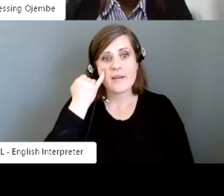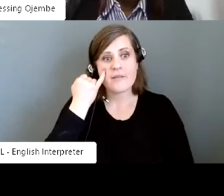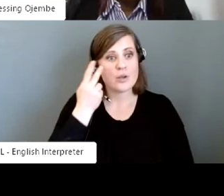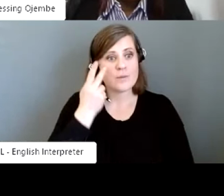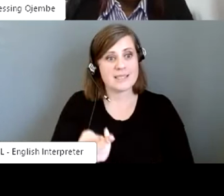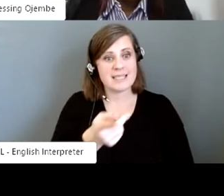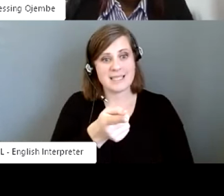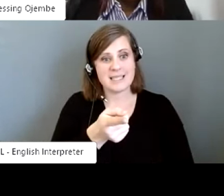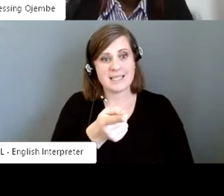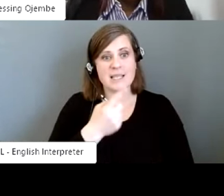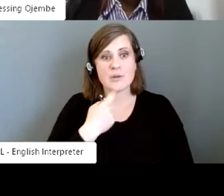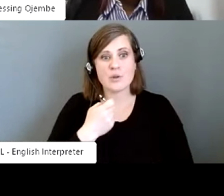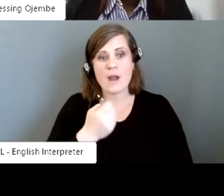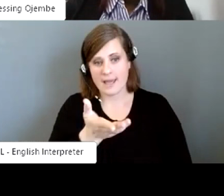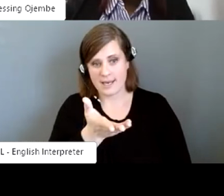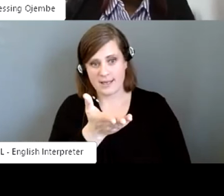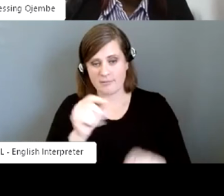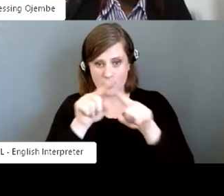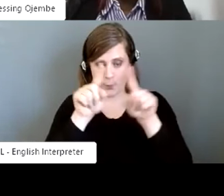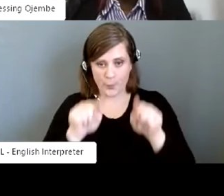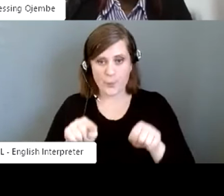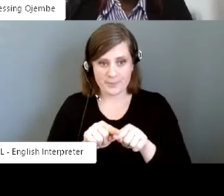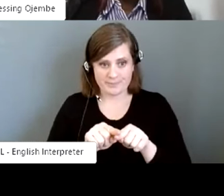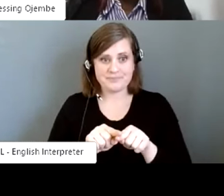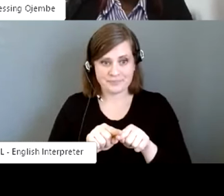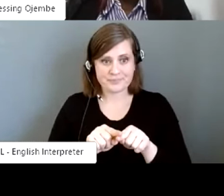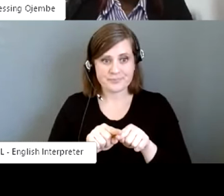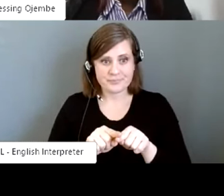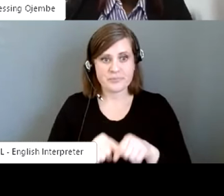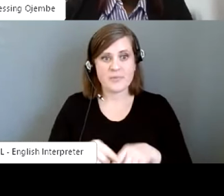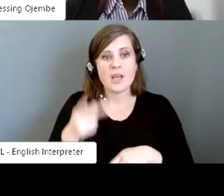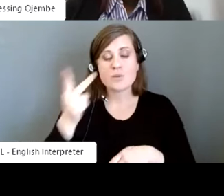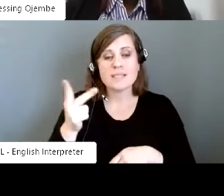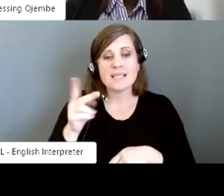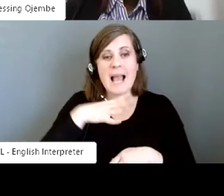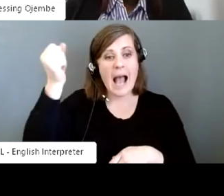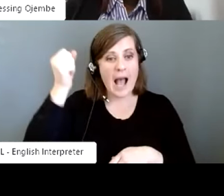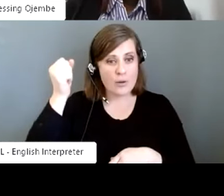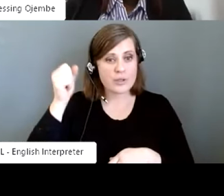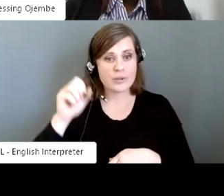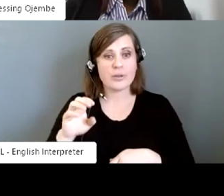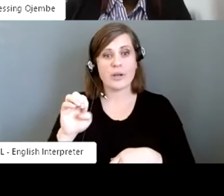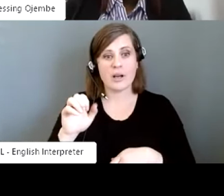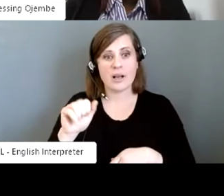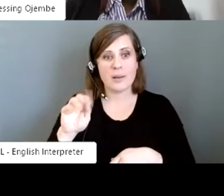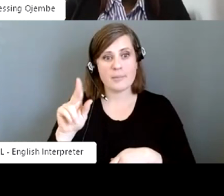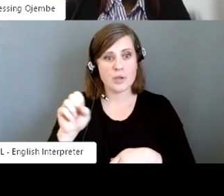the red link on this place, you see that elder abuse has 3.1%, which